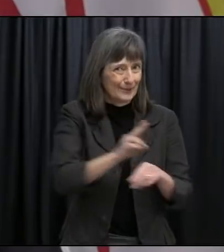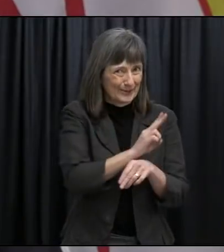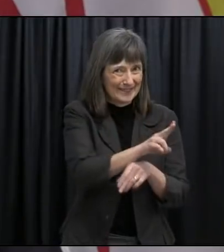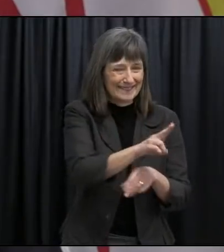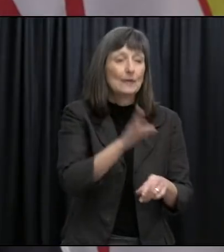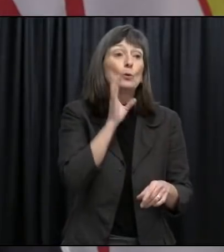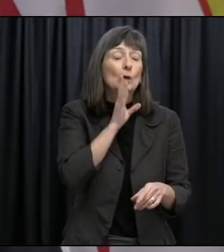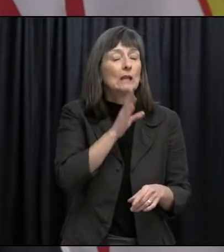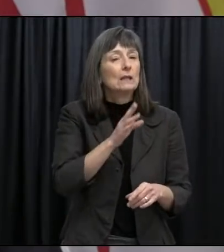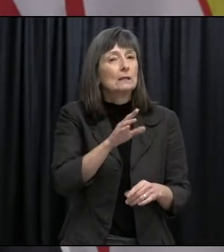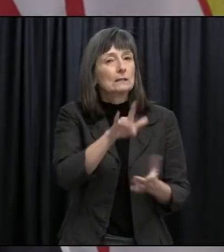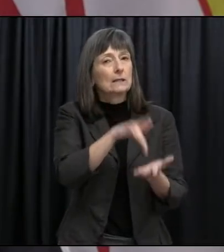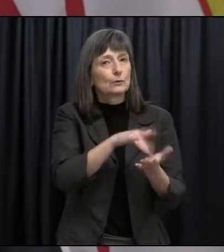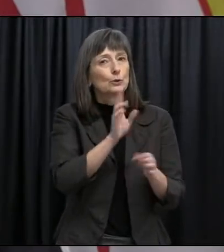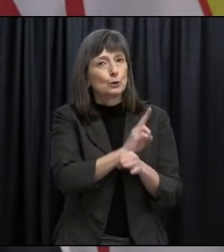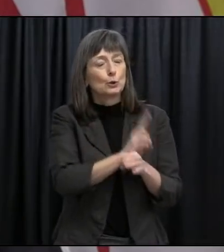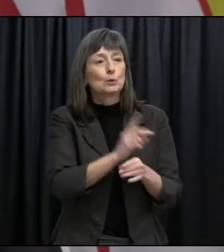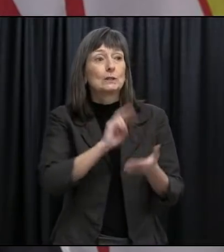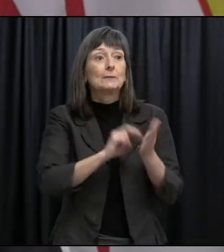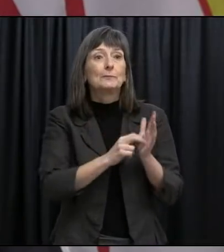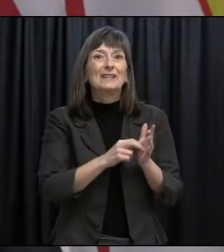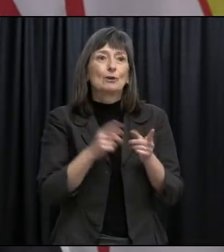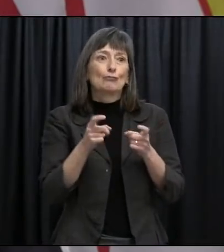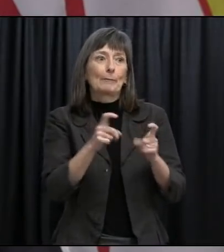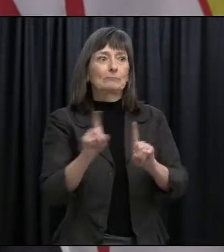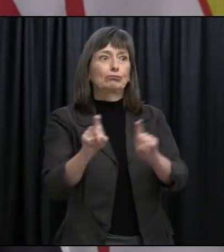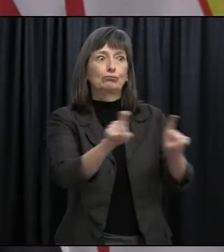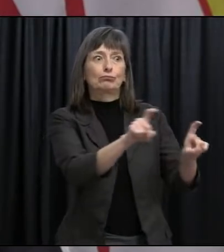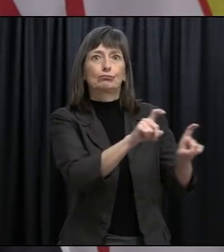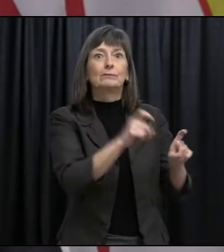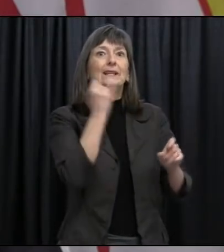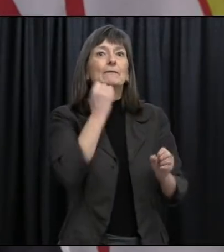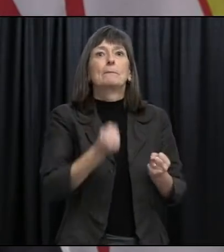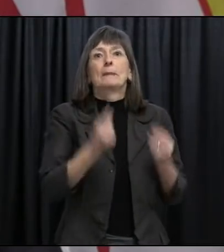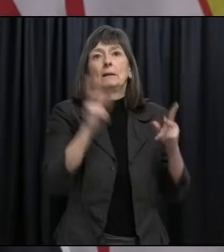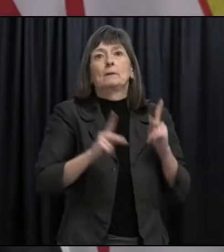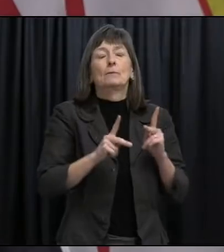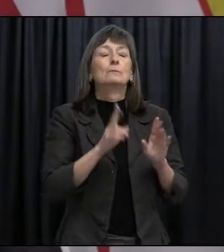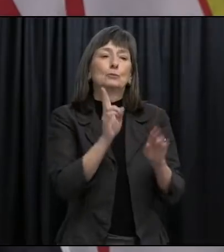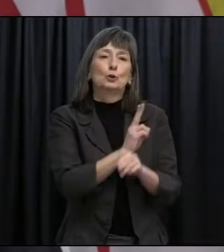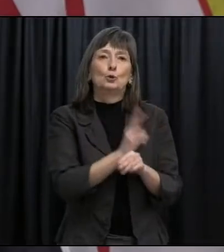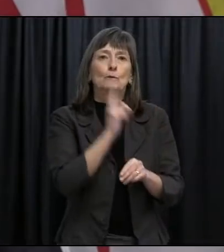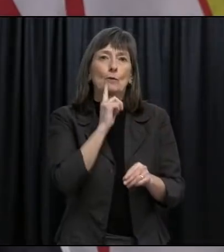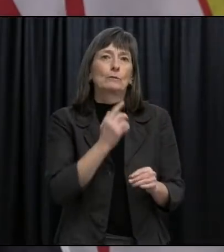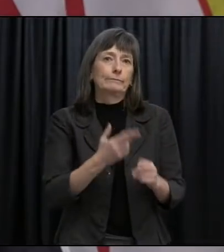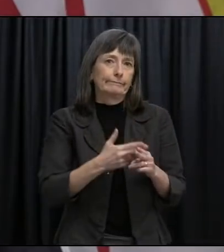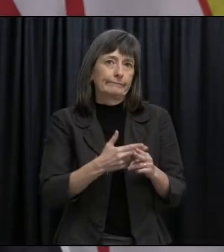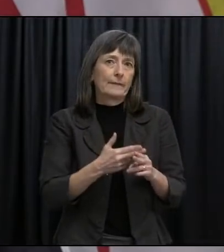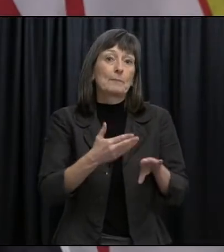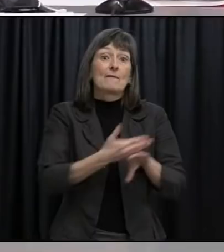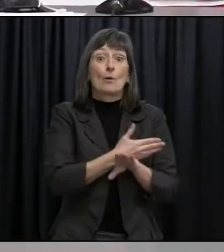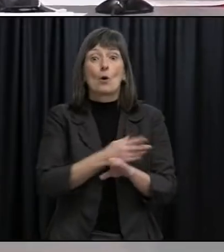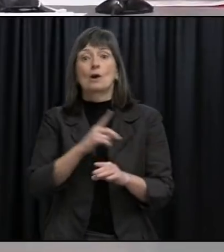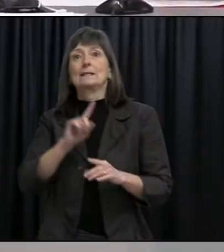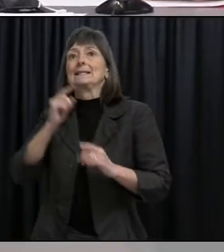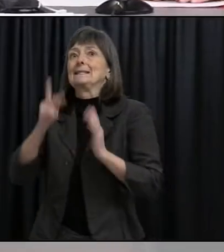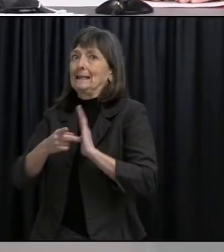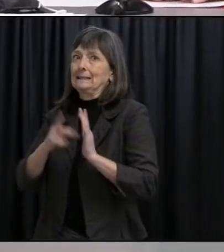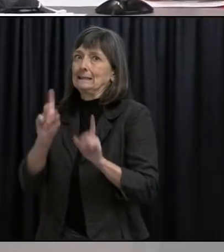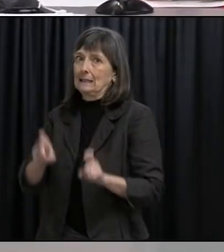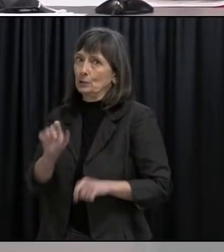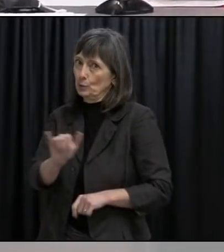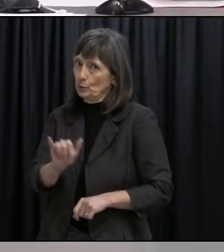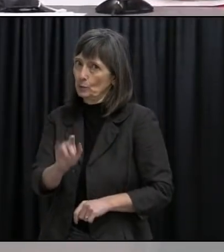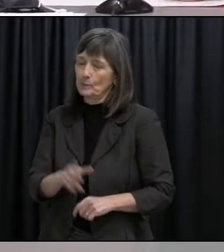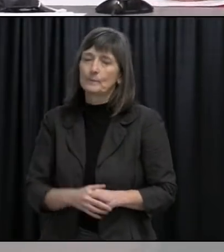us a snapshot in time of what's happening in different areas of the province. And I think it's safe to say, just to be